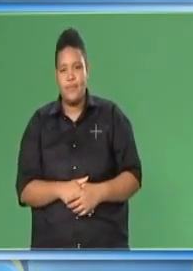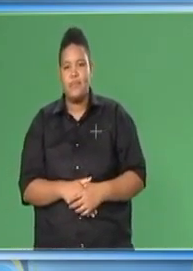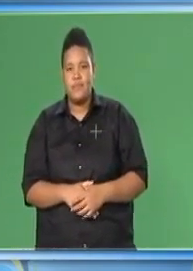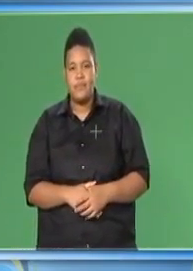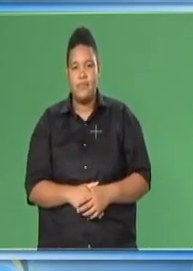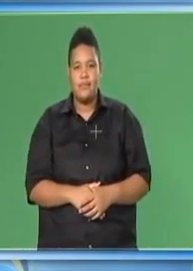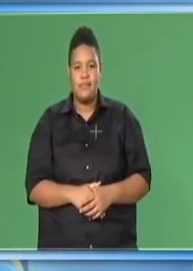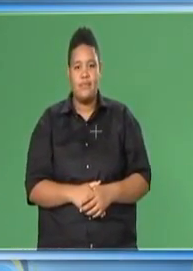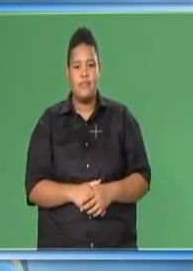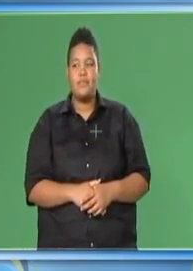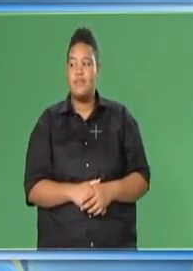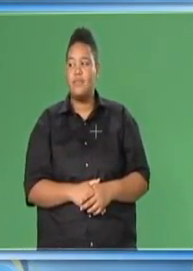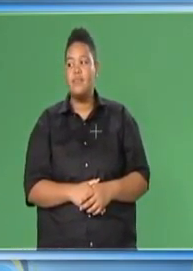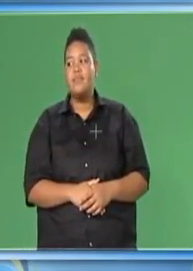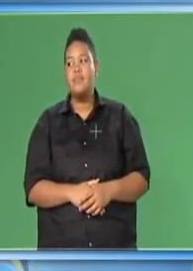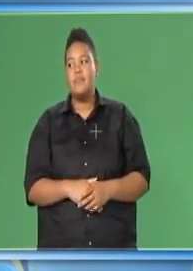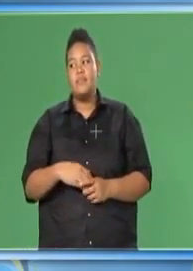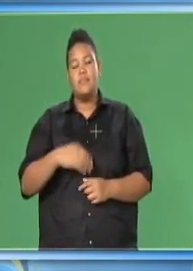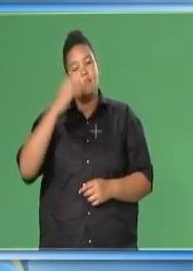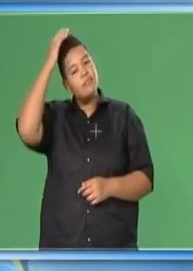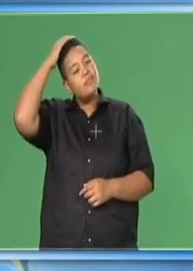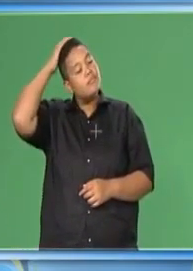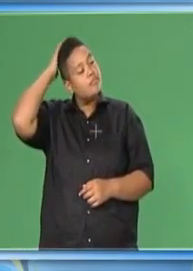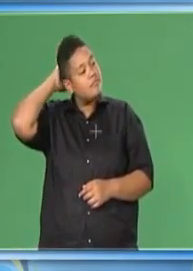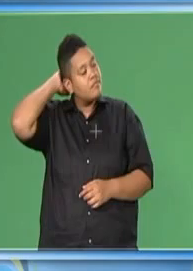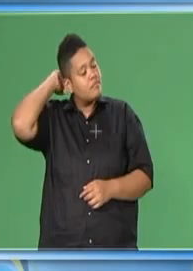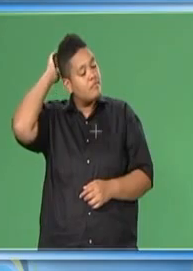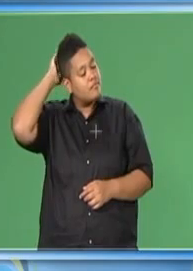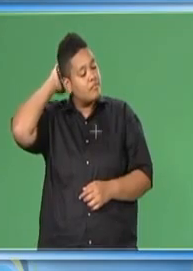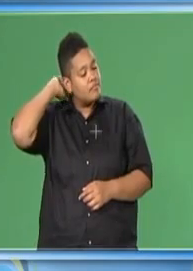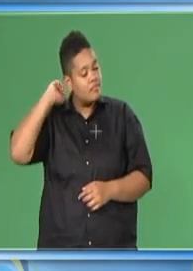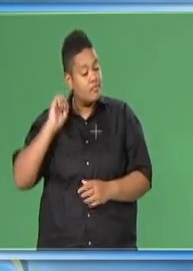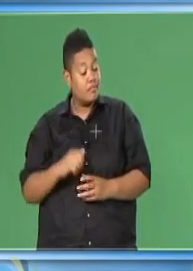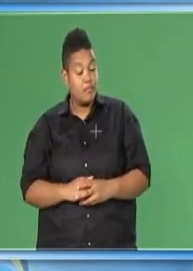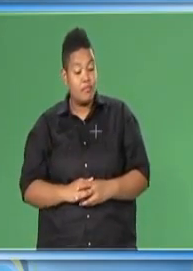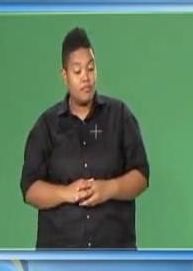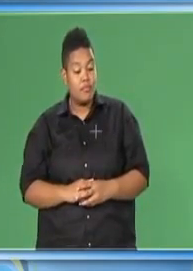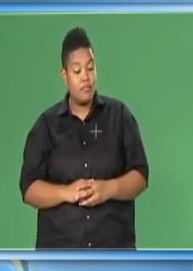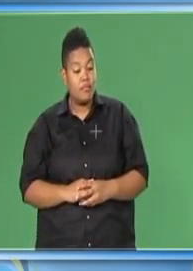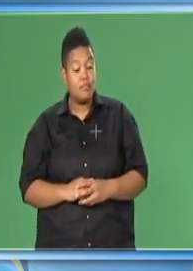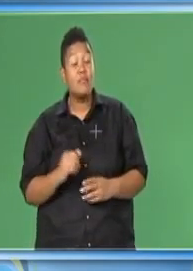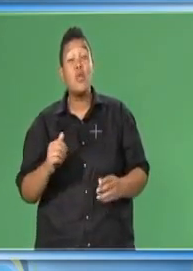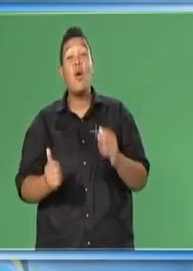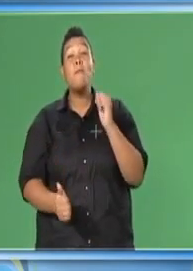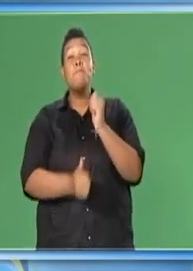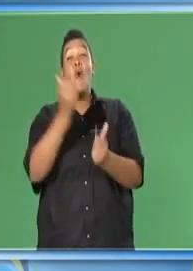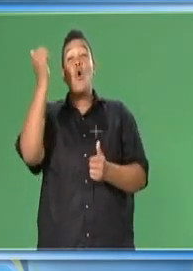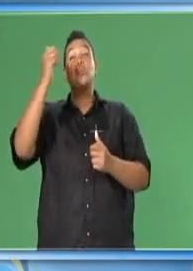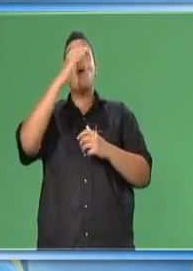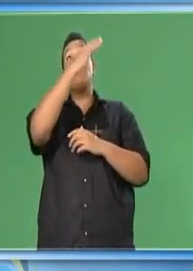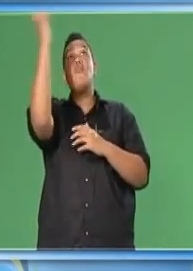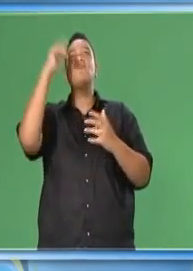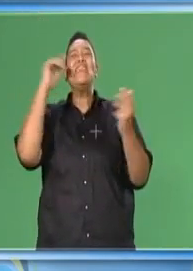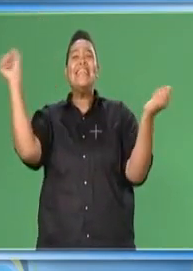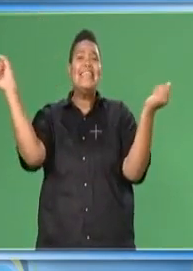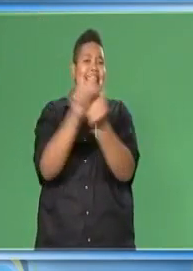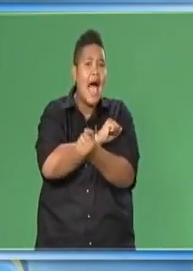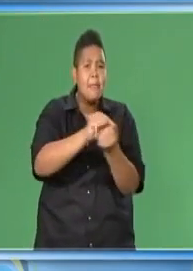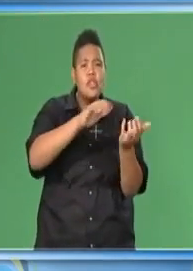being. Action verbs like jump, dance, chat, chew, think, say, and stomp are verbs that